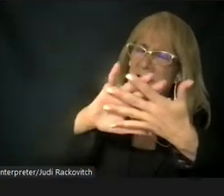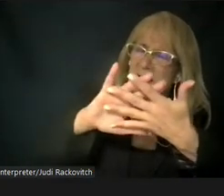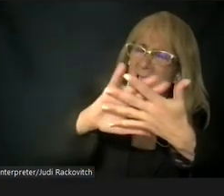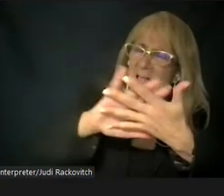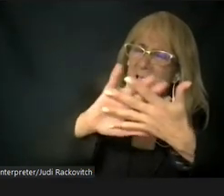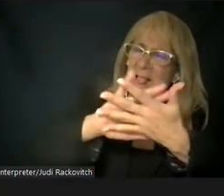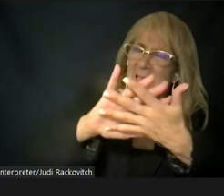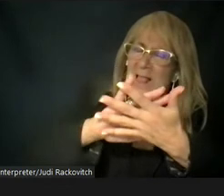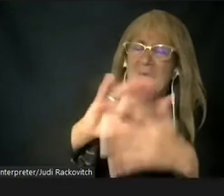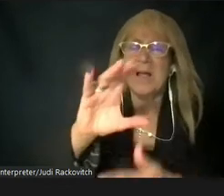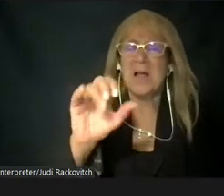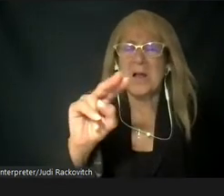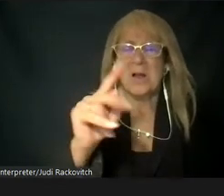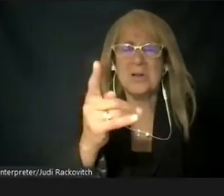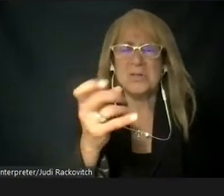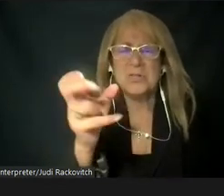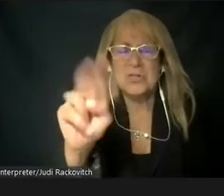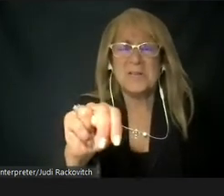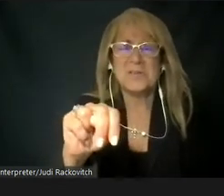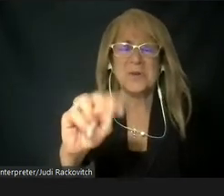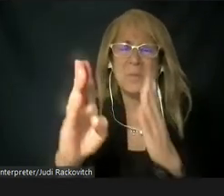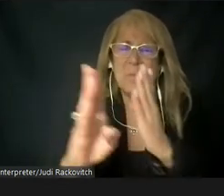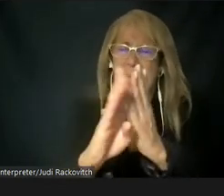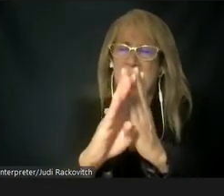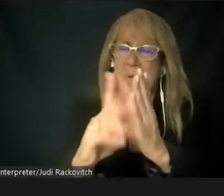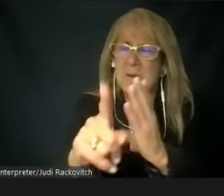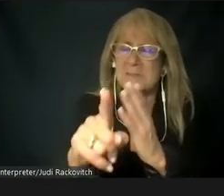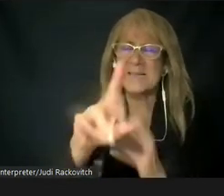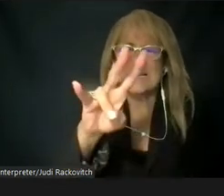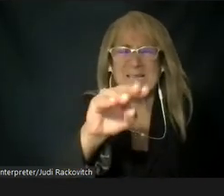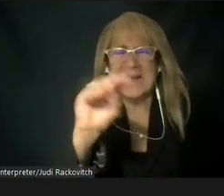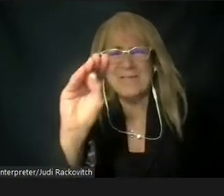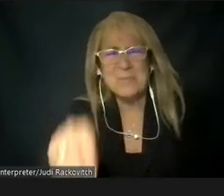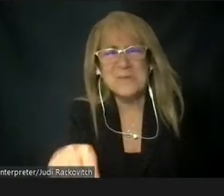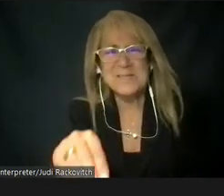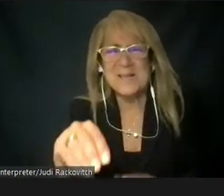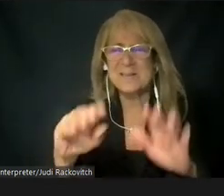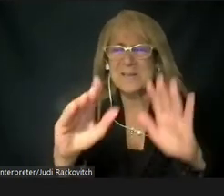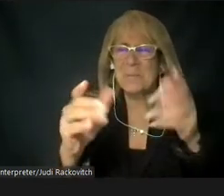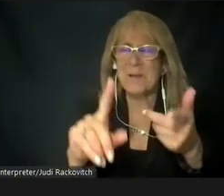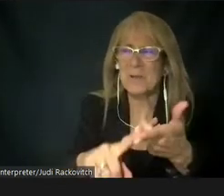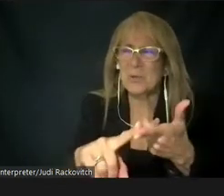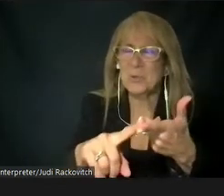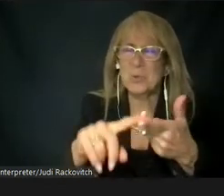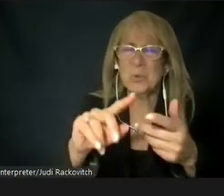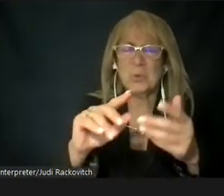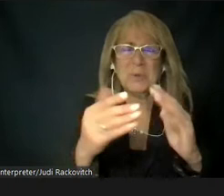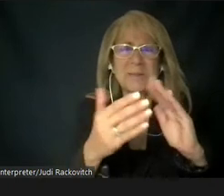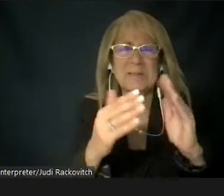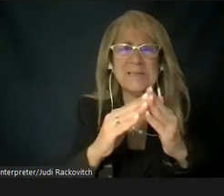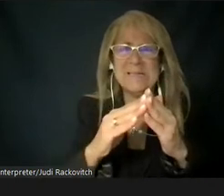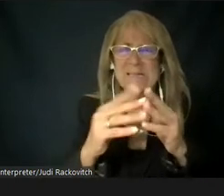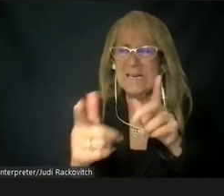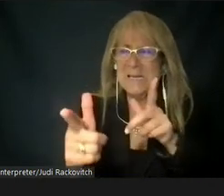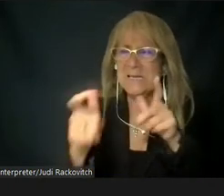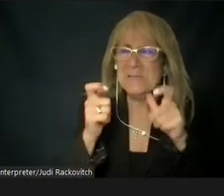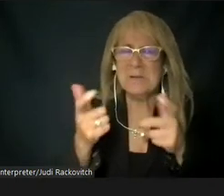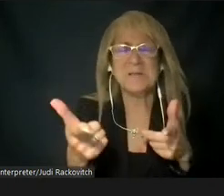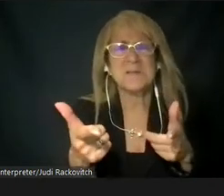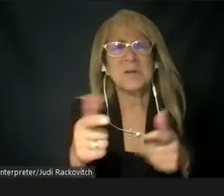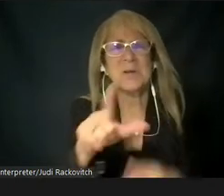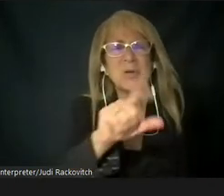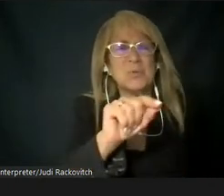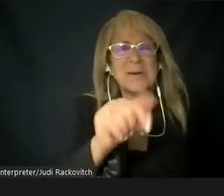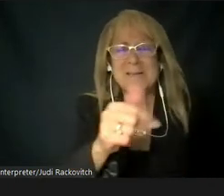Local bus speeds in Manhattan are on average 7% slower than city-wide speeds. Between 2010 and 2018, travel speeds